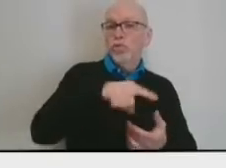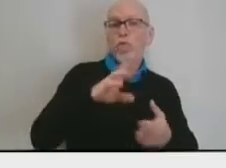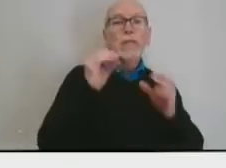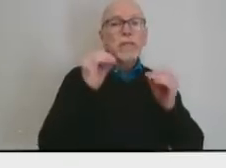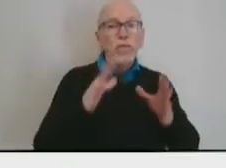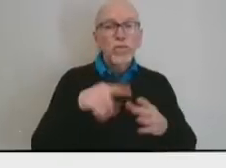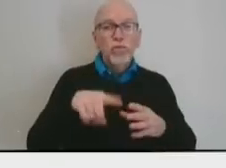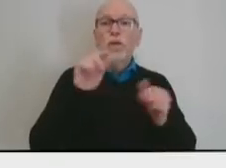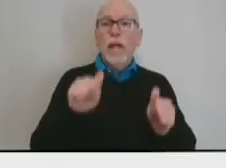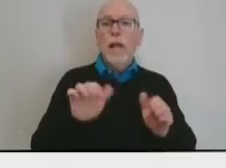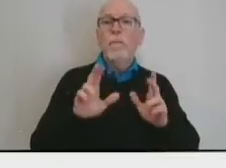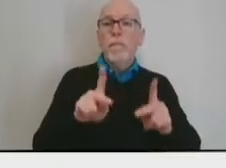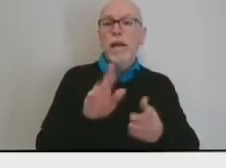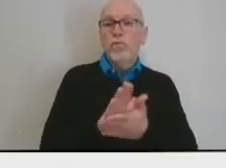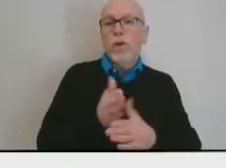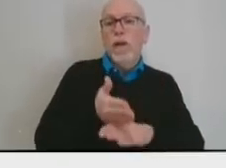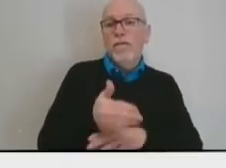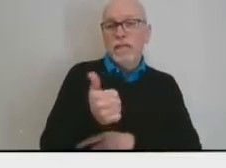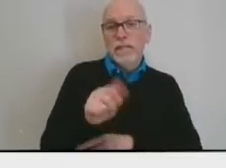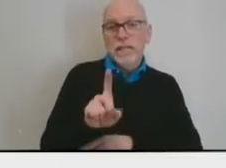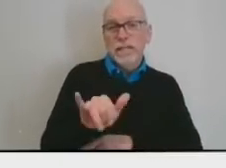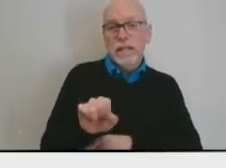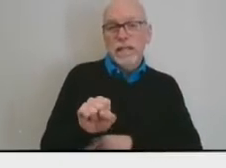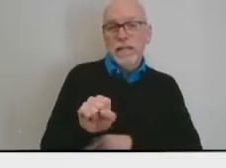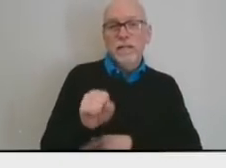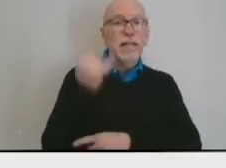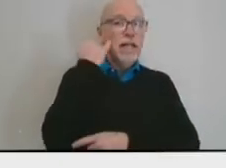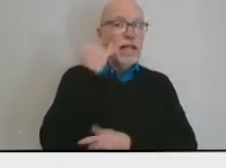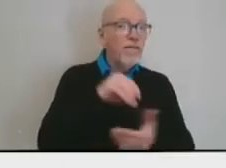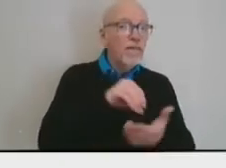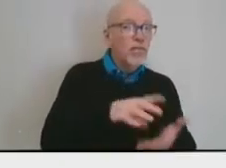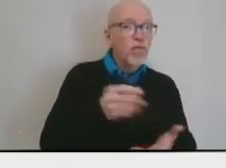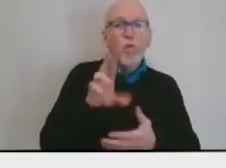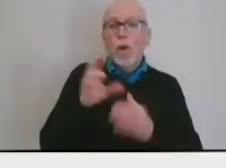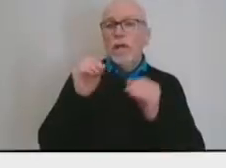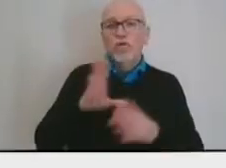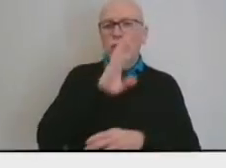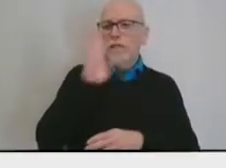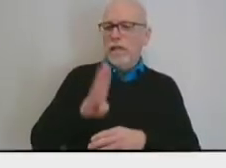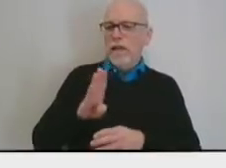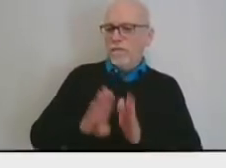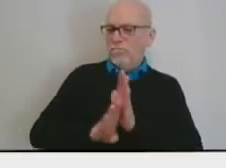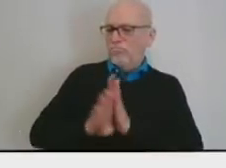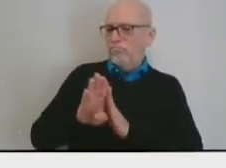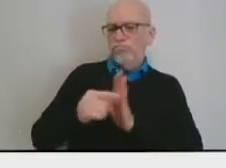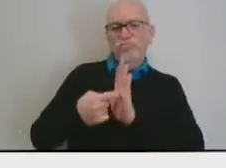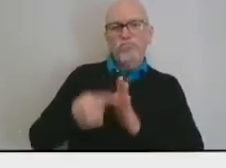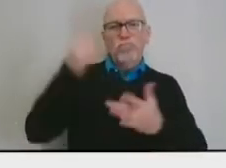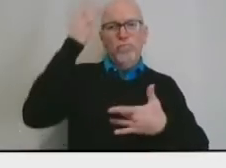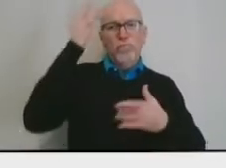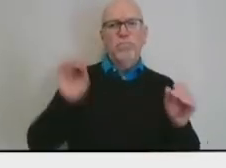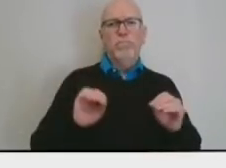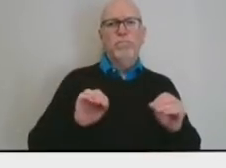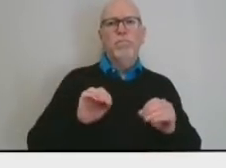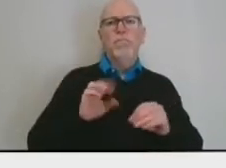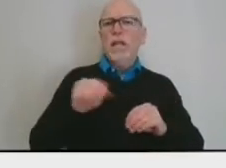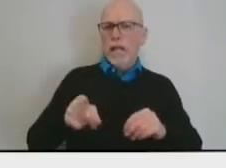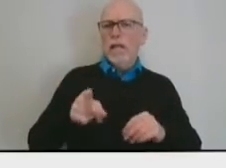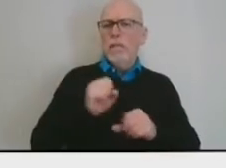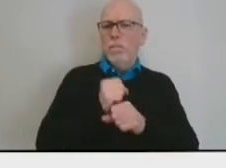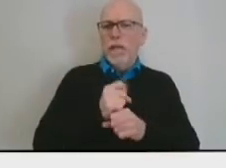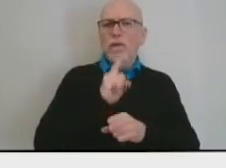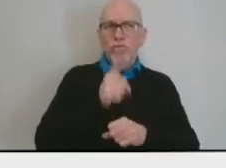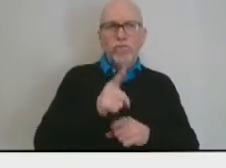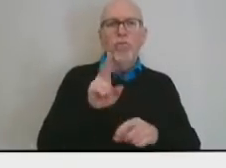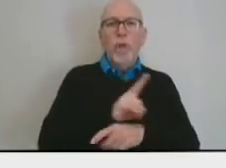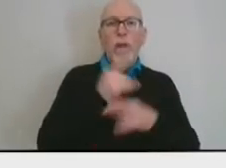return to school after 10 days, provided that the student or teacher never develops symptoms and that they are very fastidious about wearing their mask